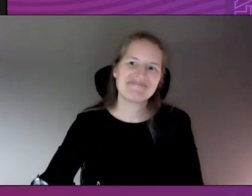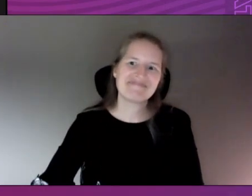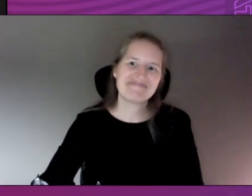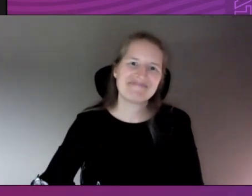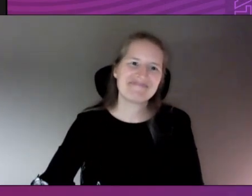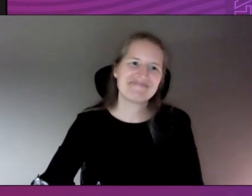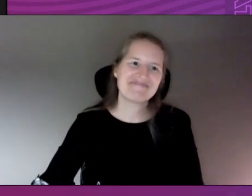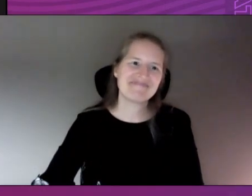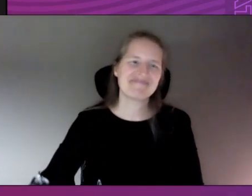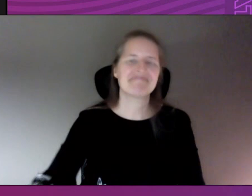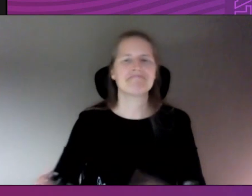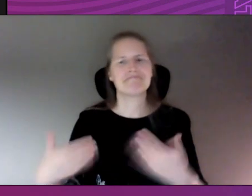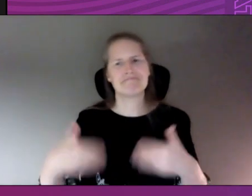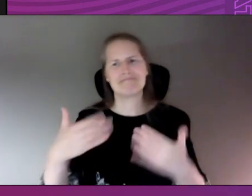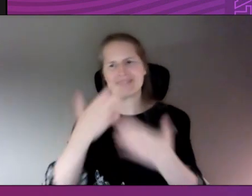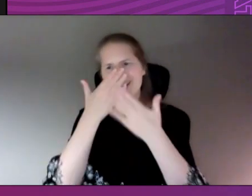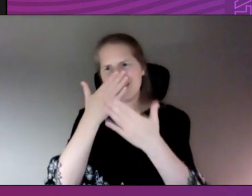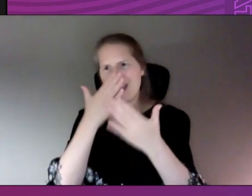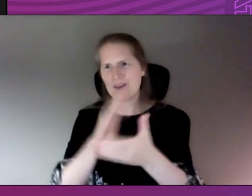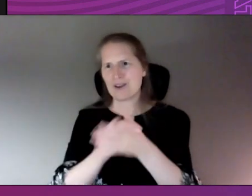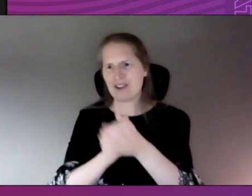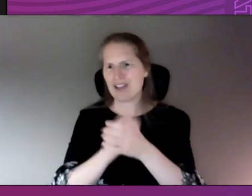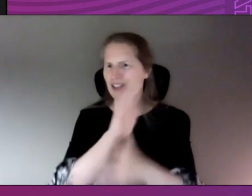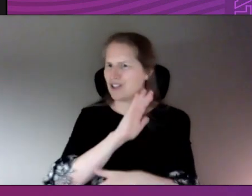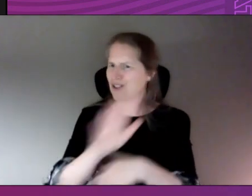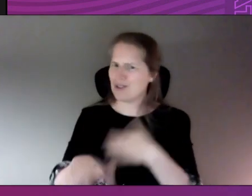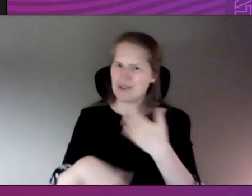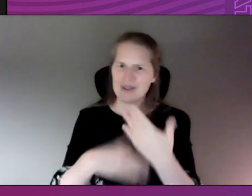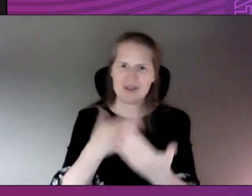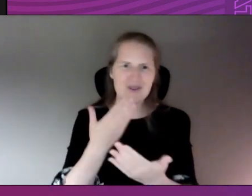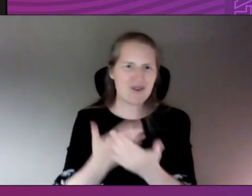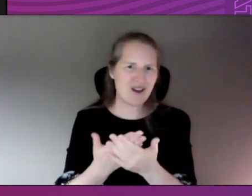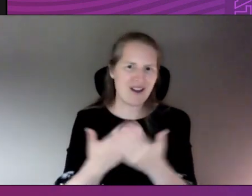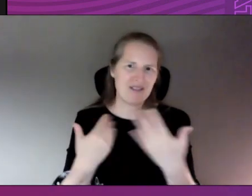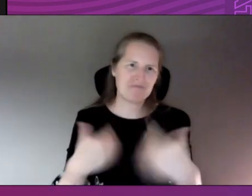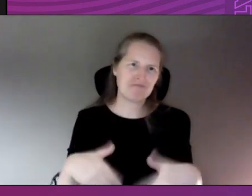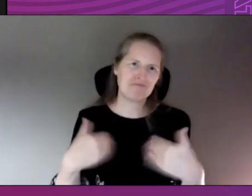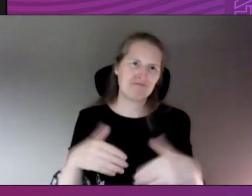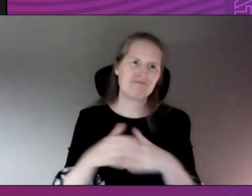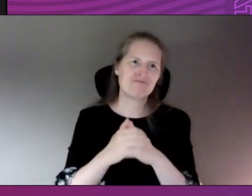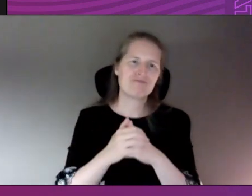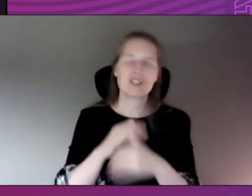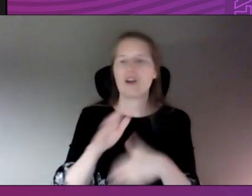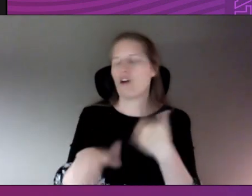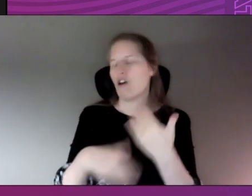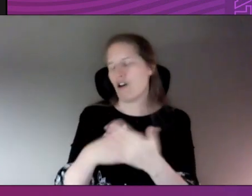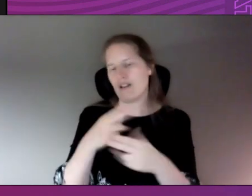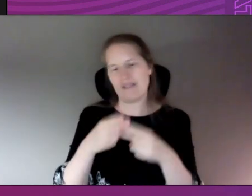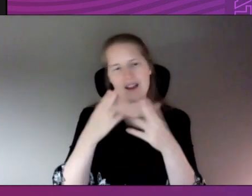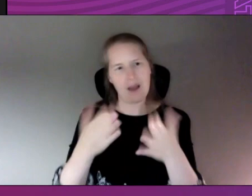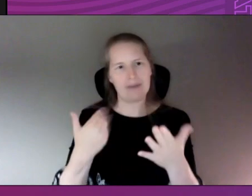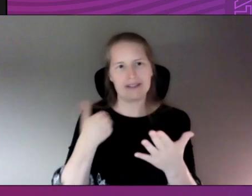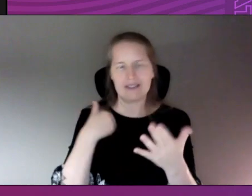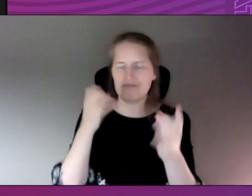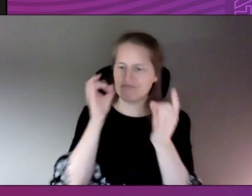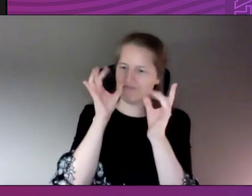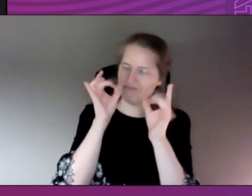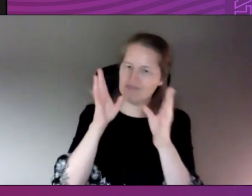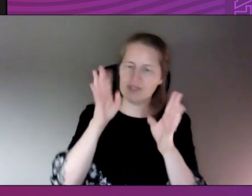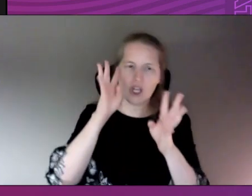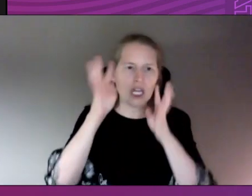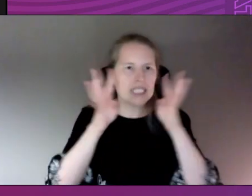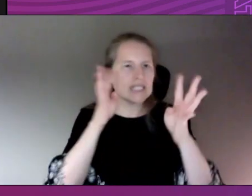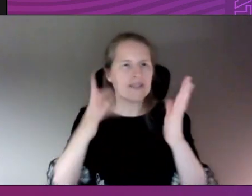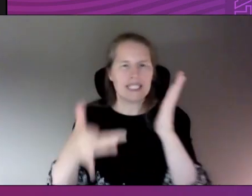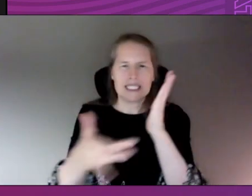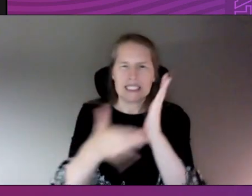Thank you, and congratulations to all. Wow. All of the nominees displayed immense creativity and technical skill